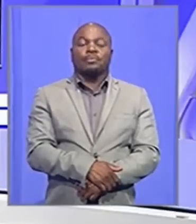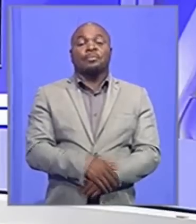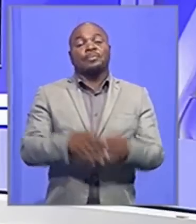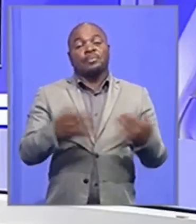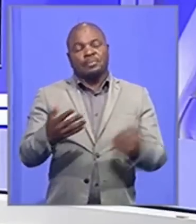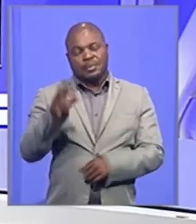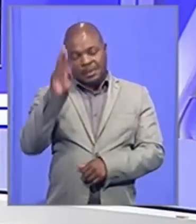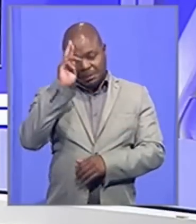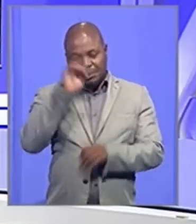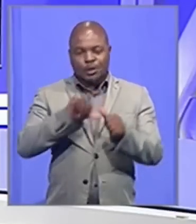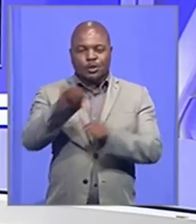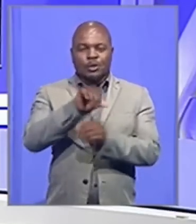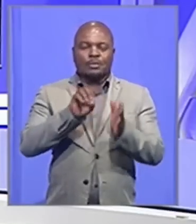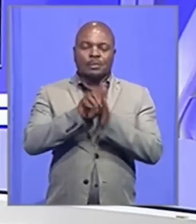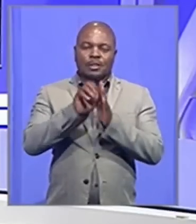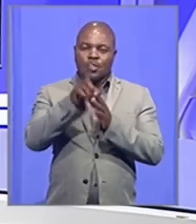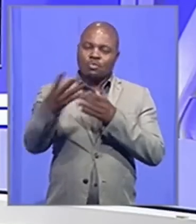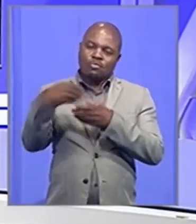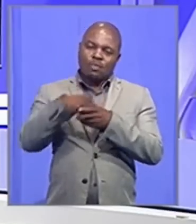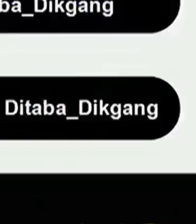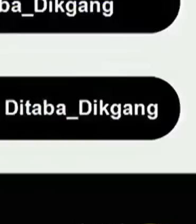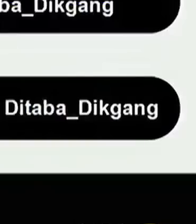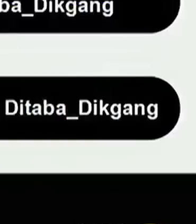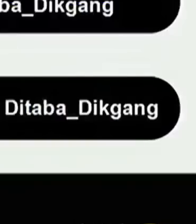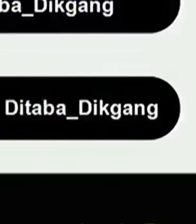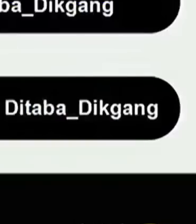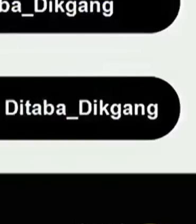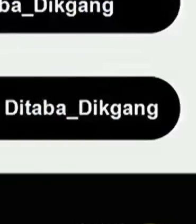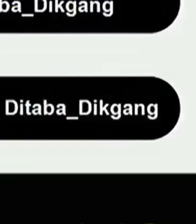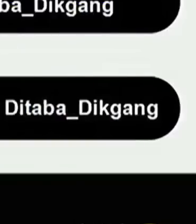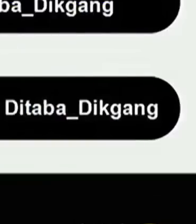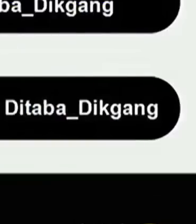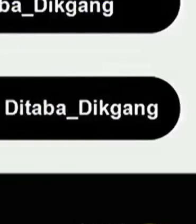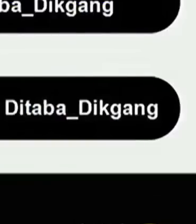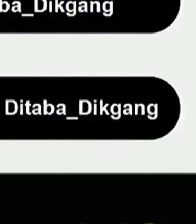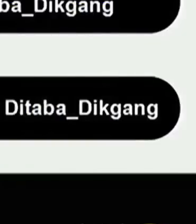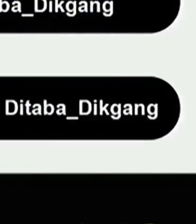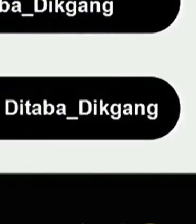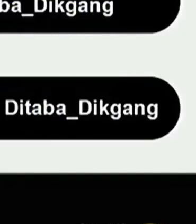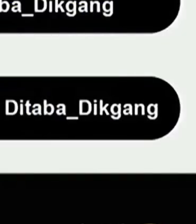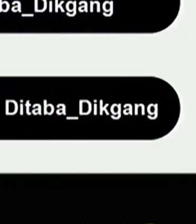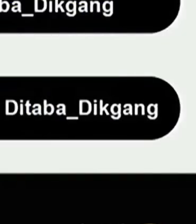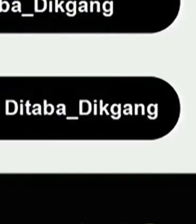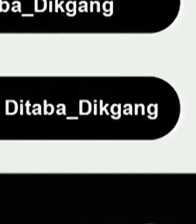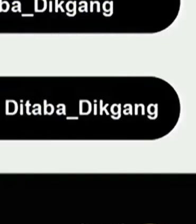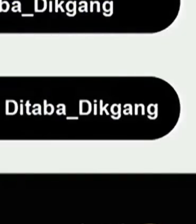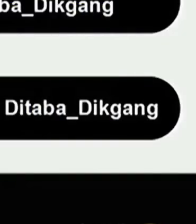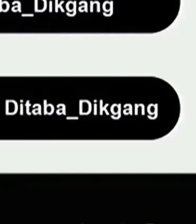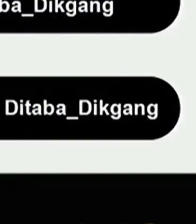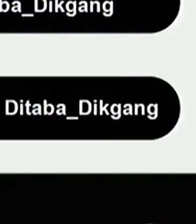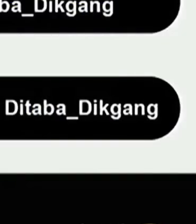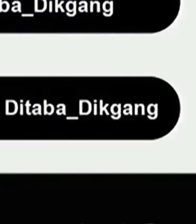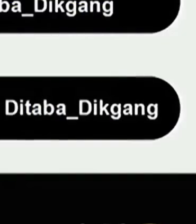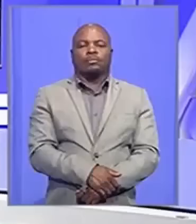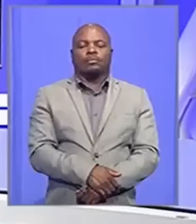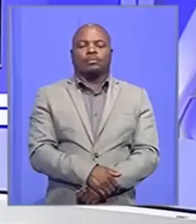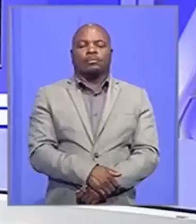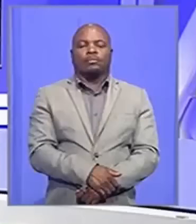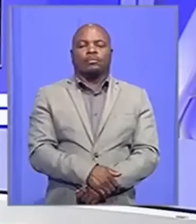Motho se le ba le go ikgolaganya le rona mo mafaratlhatlheng a ditlhaeletsano jaaka Twitter, Facebook, YouTube le WhatsApp. Tine di le